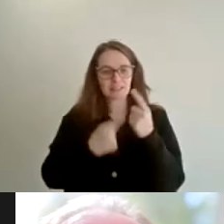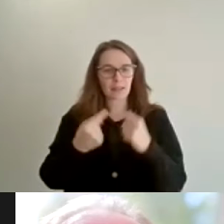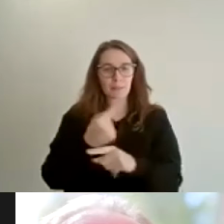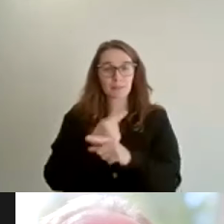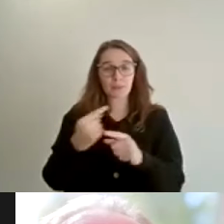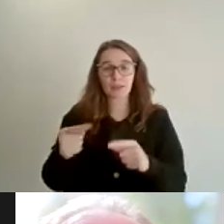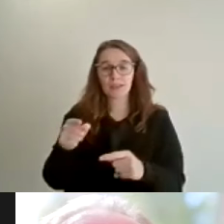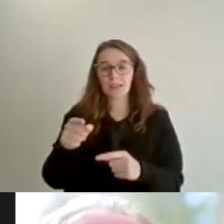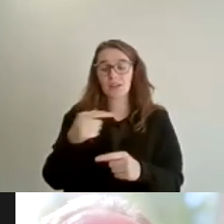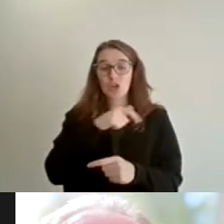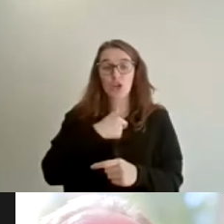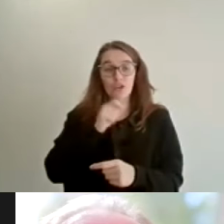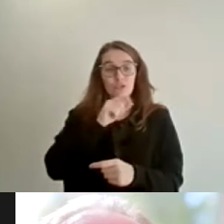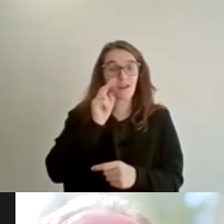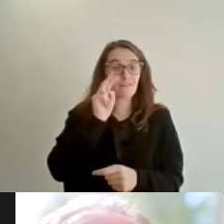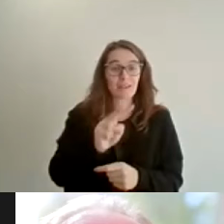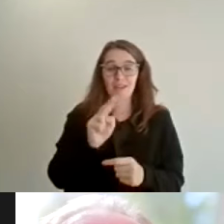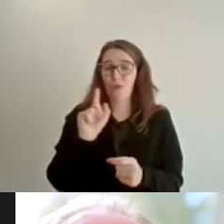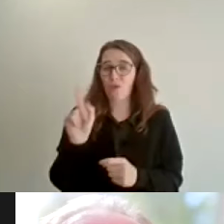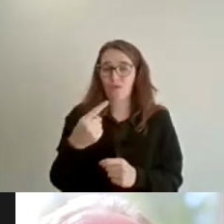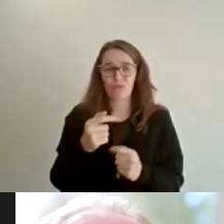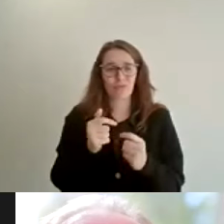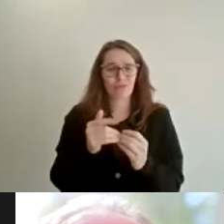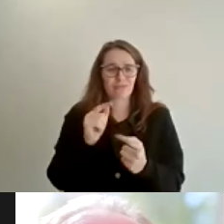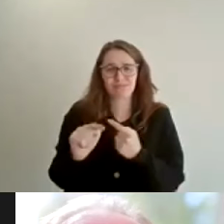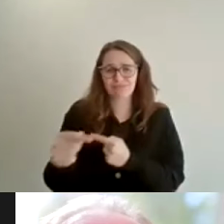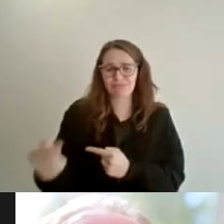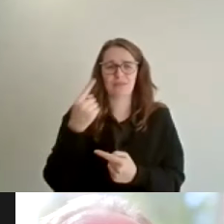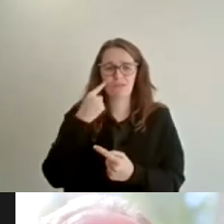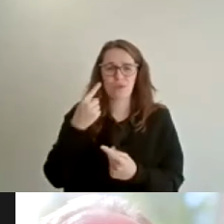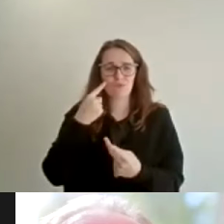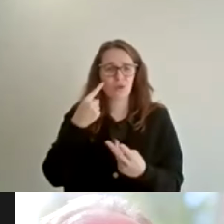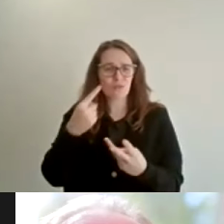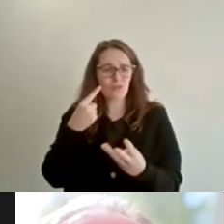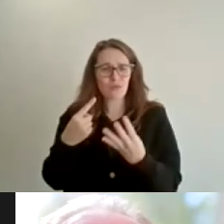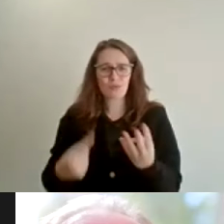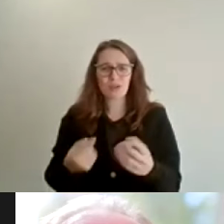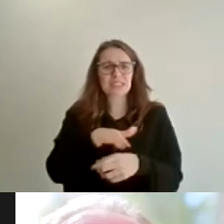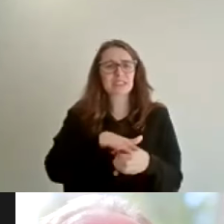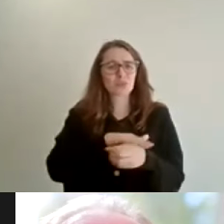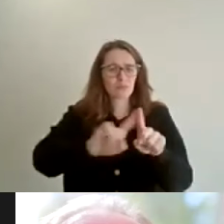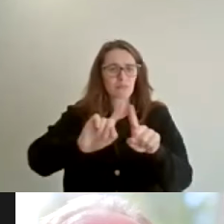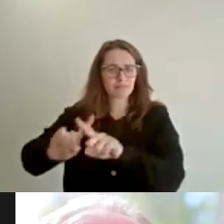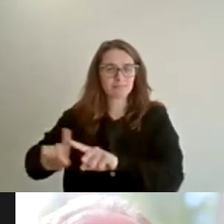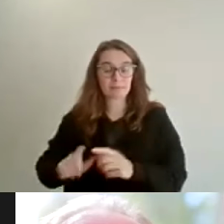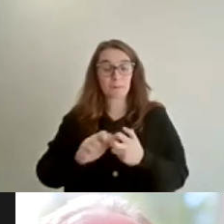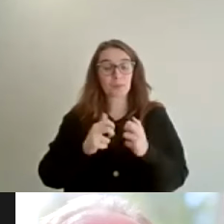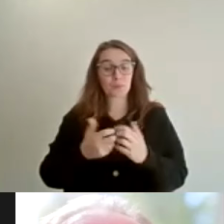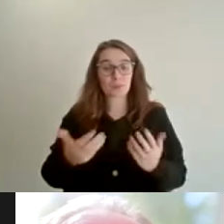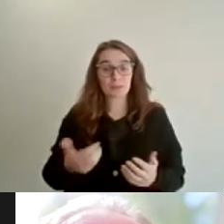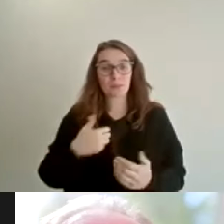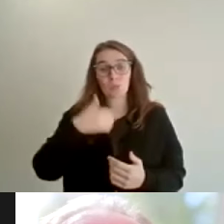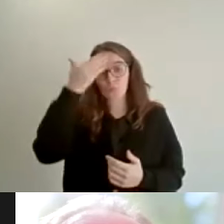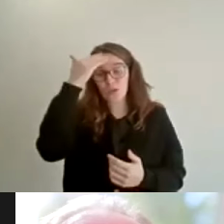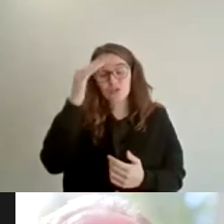witness inequality in our daily life in different scales. But I think when it came to the university issues,